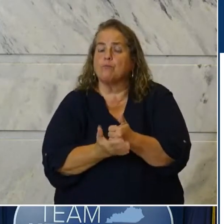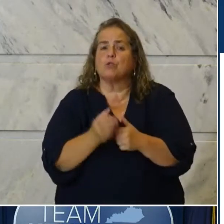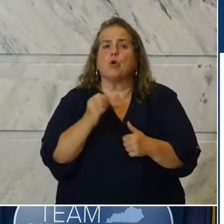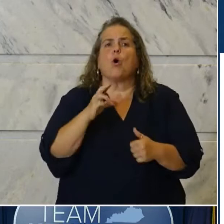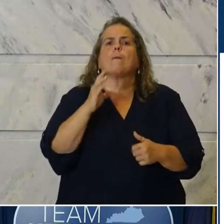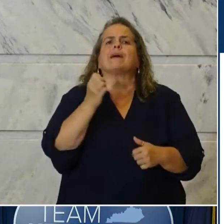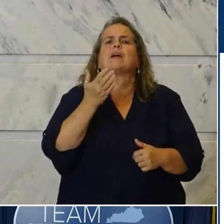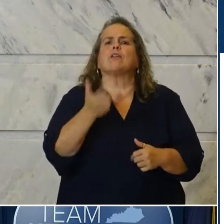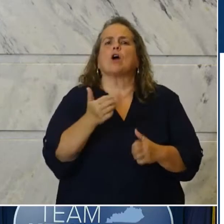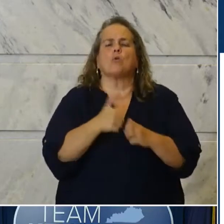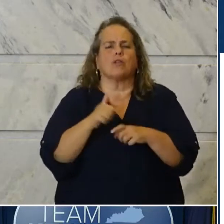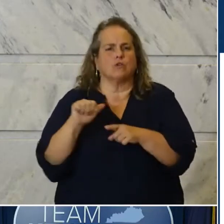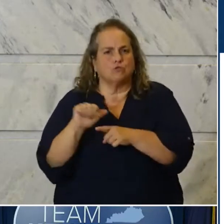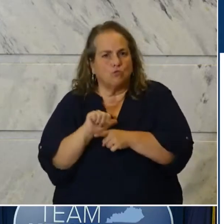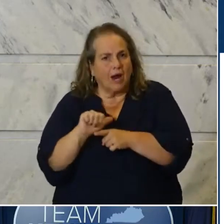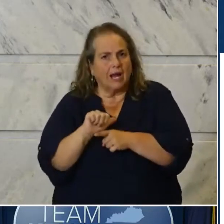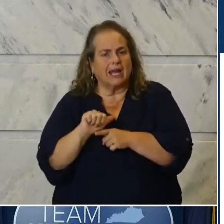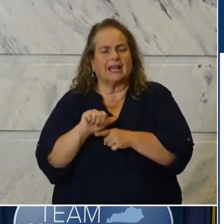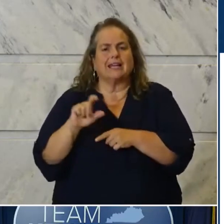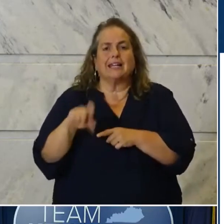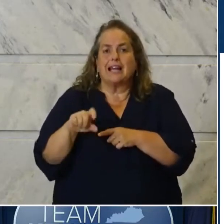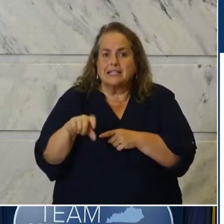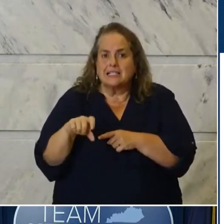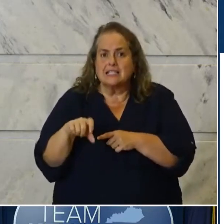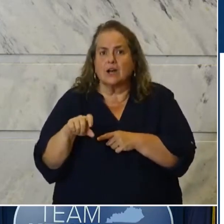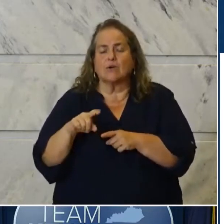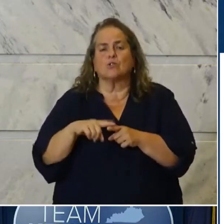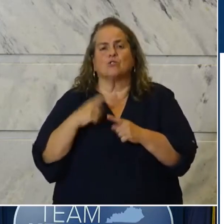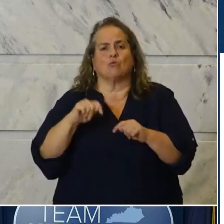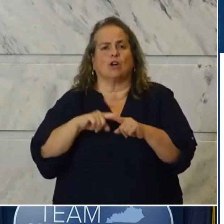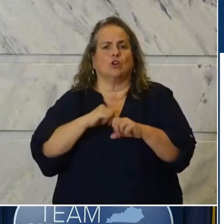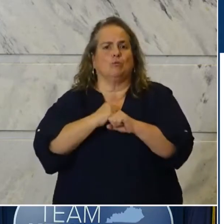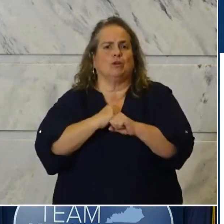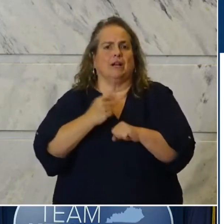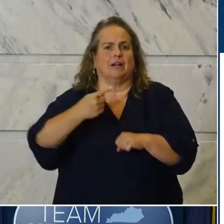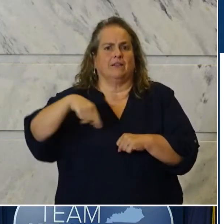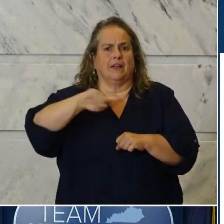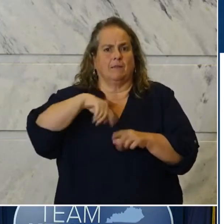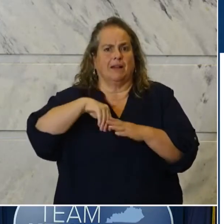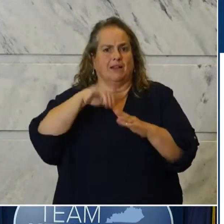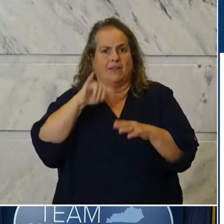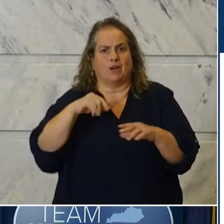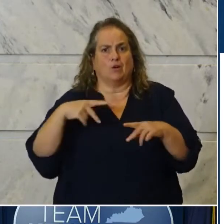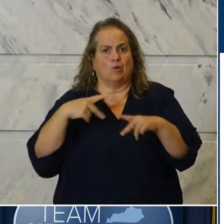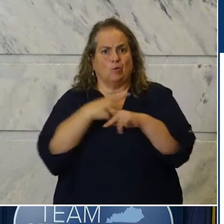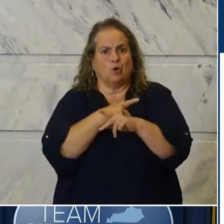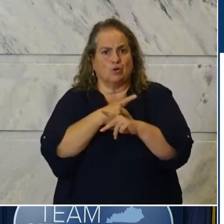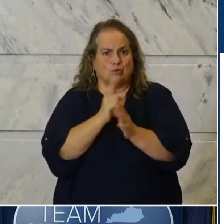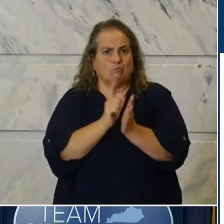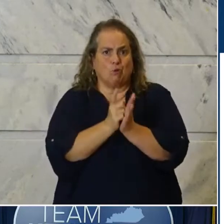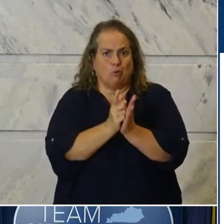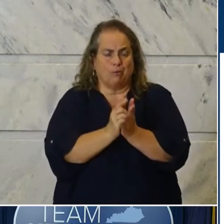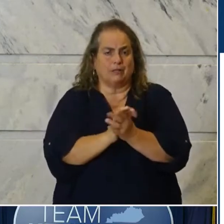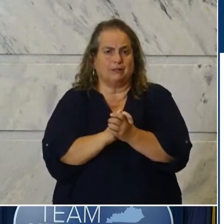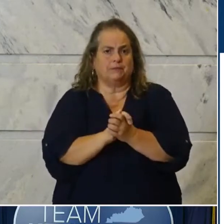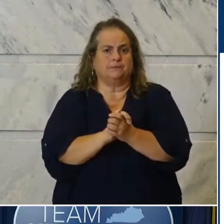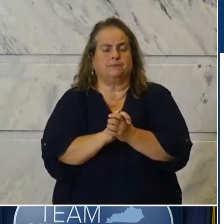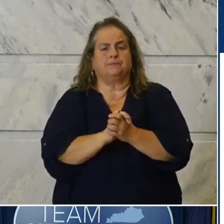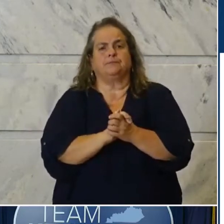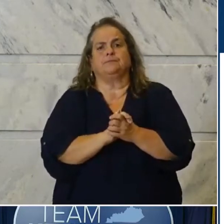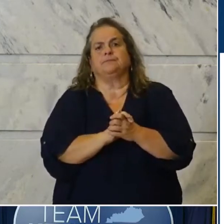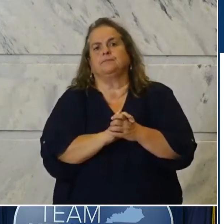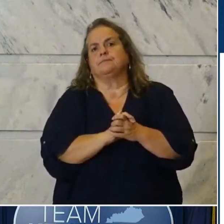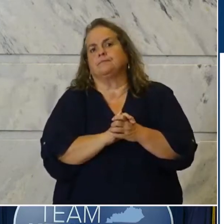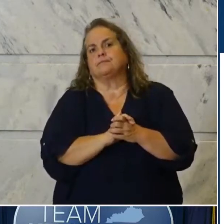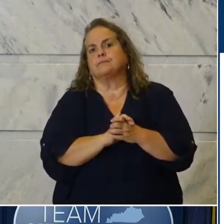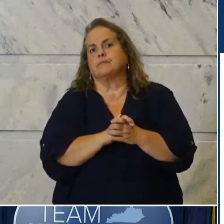there with the training necessary to protect them in that worst moment.